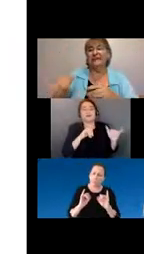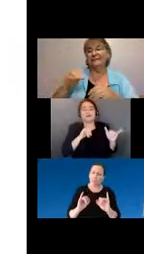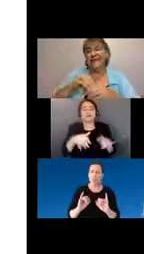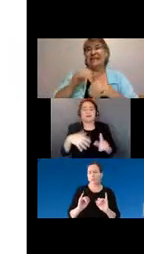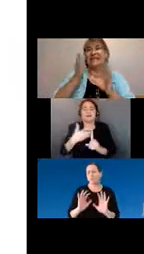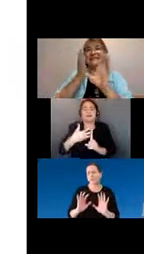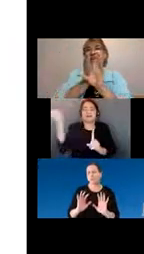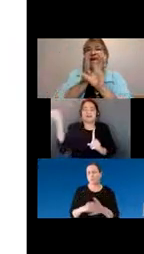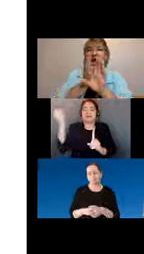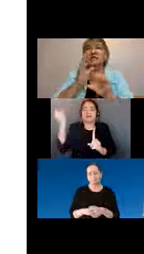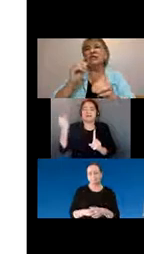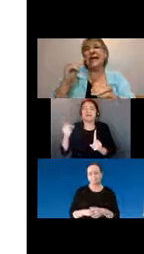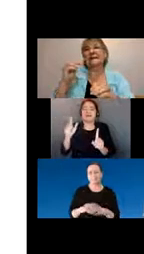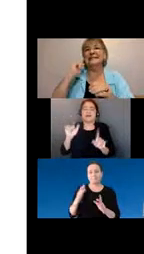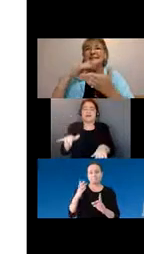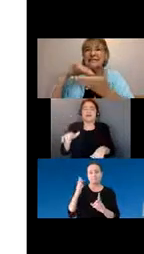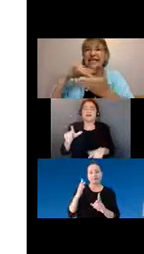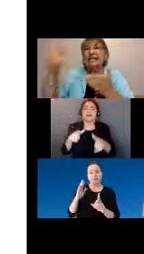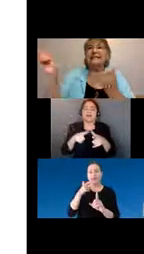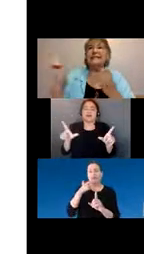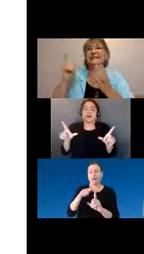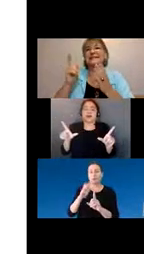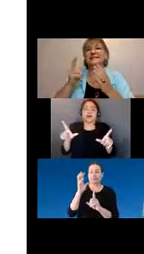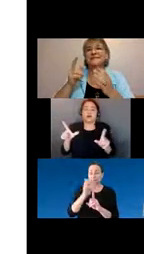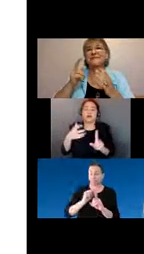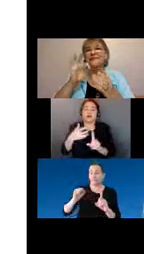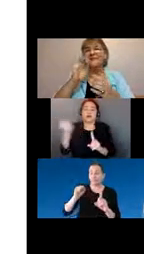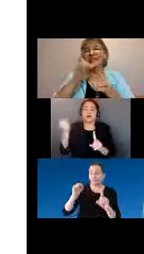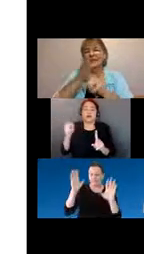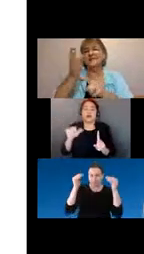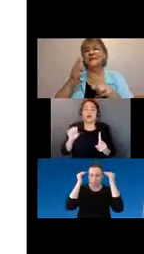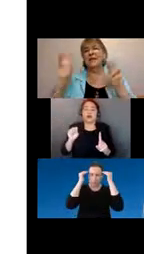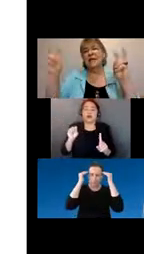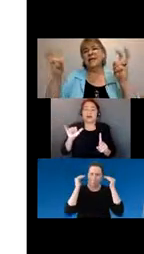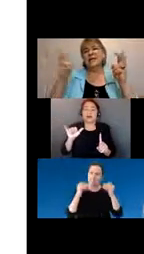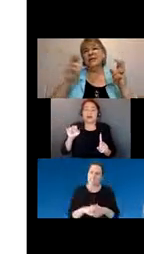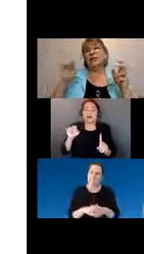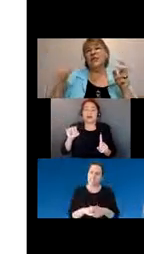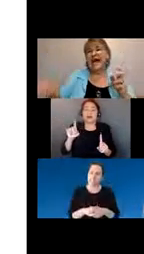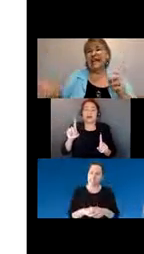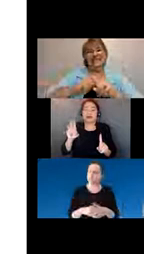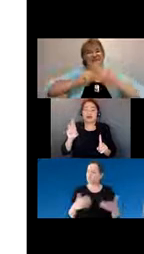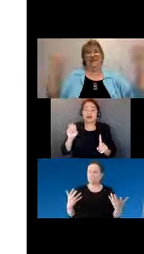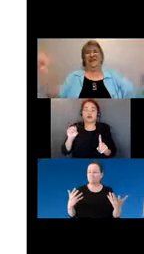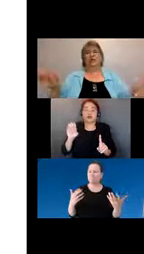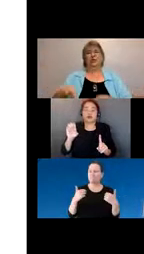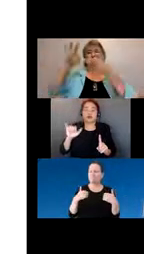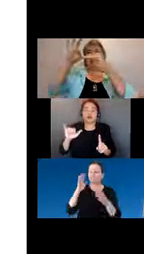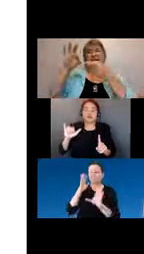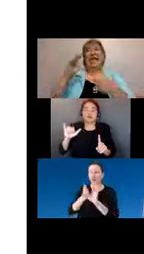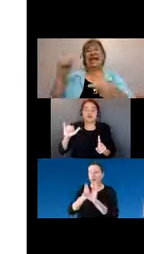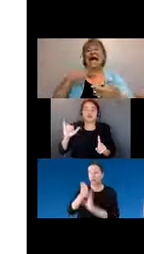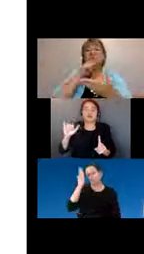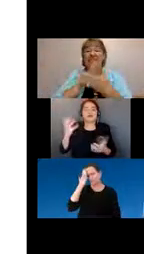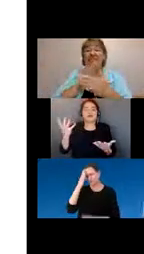that in the psychology and deaf studies field. So that is very